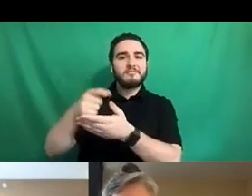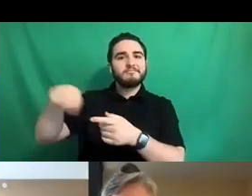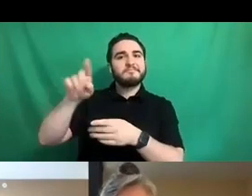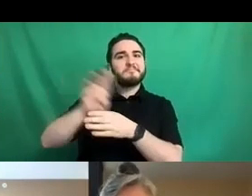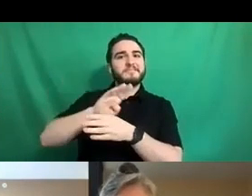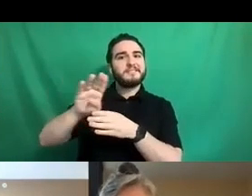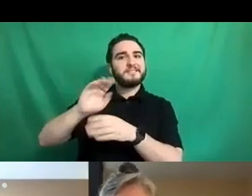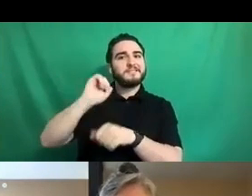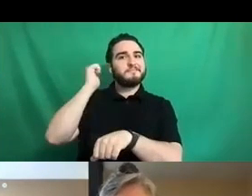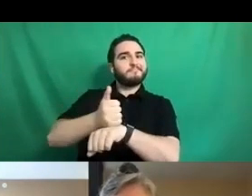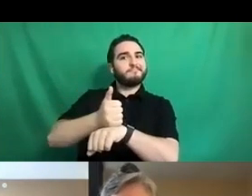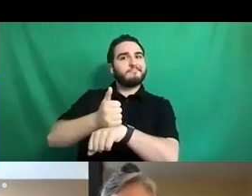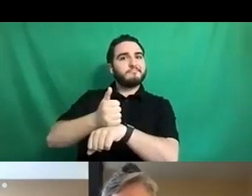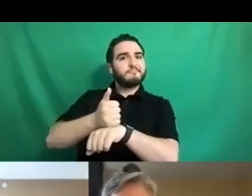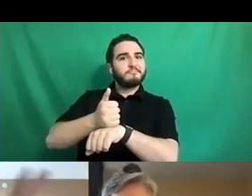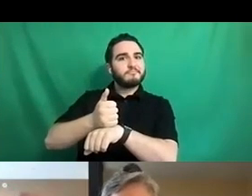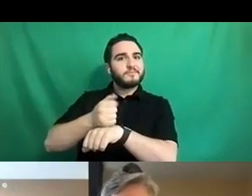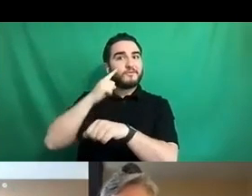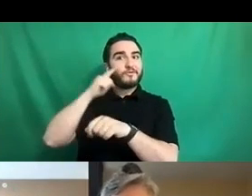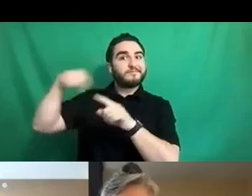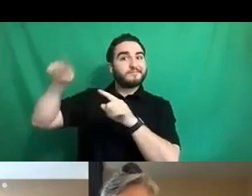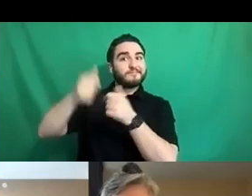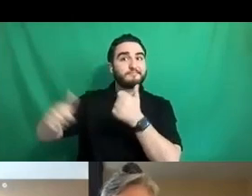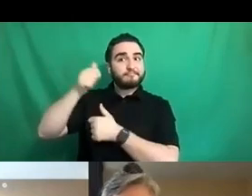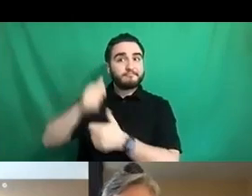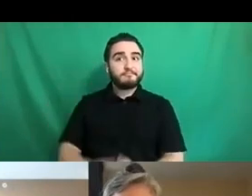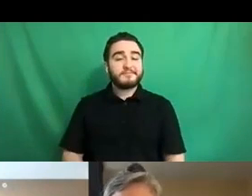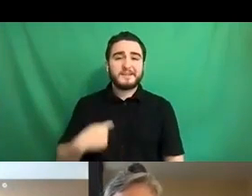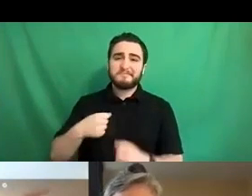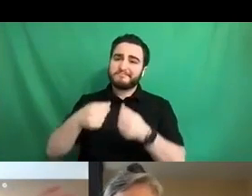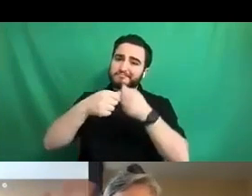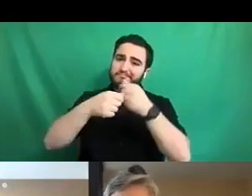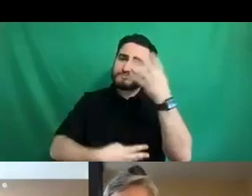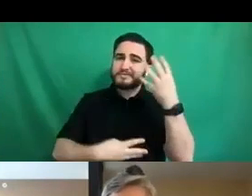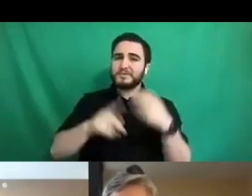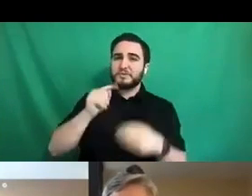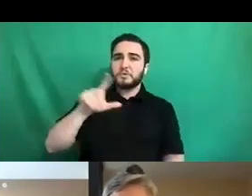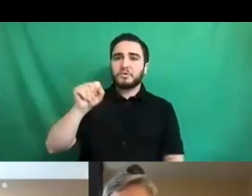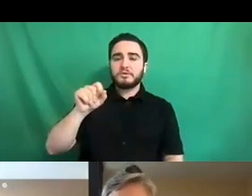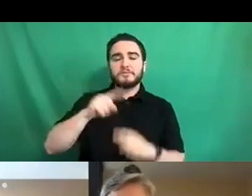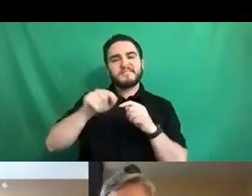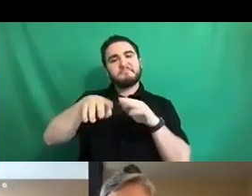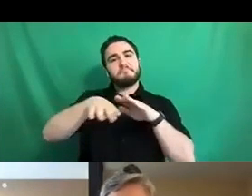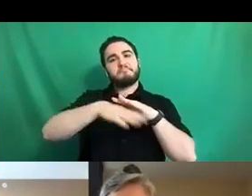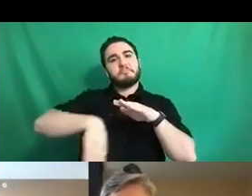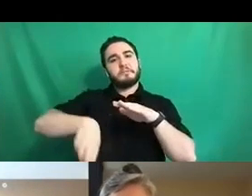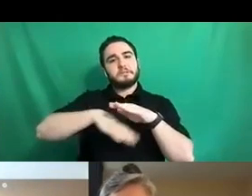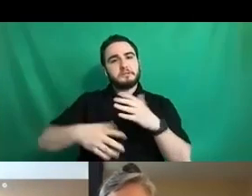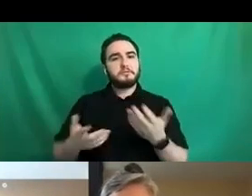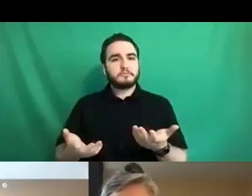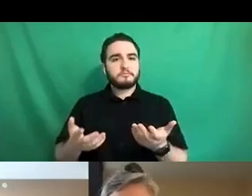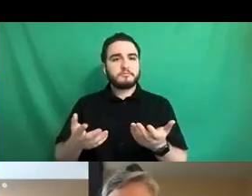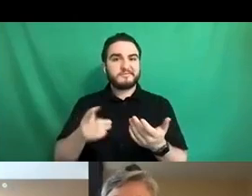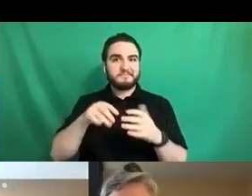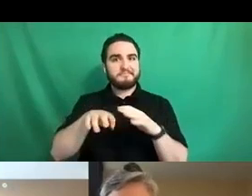model for the employer. And again, we have lots more tools that we use, but that's the basics of the